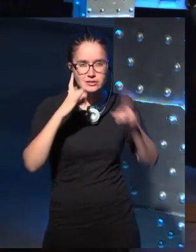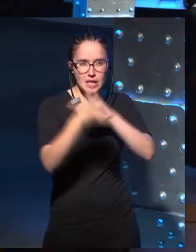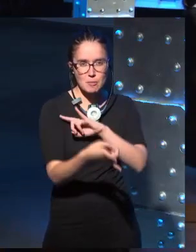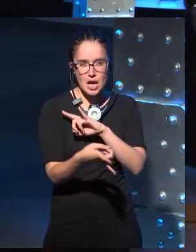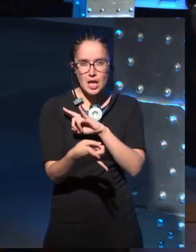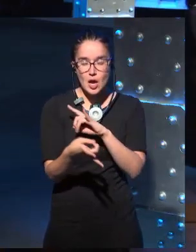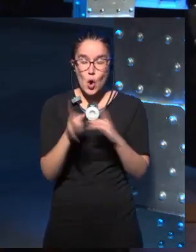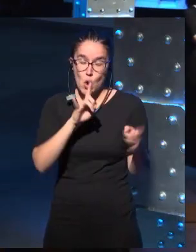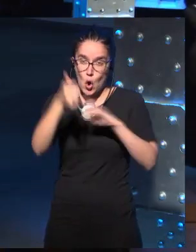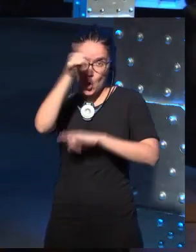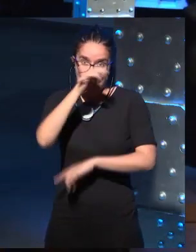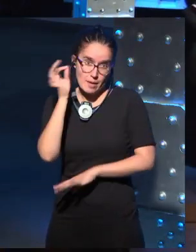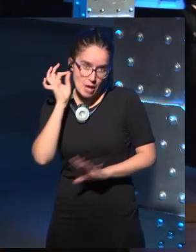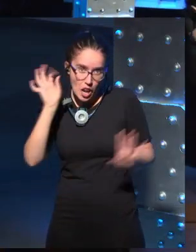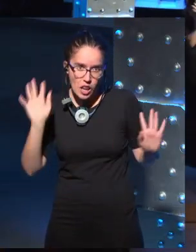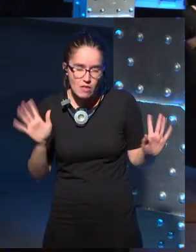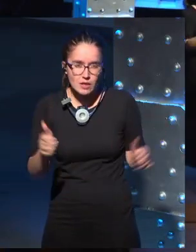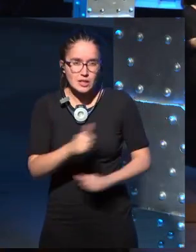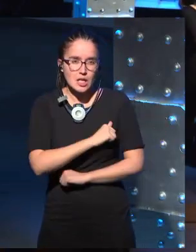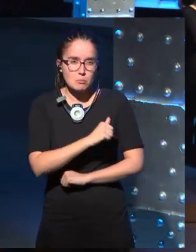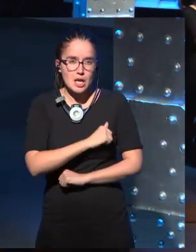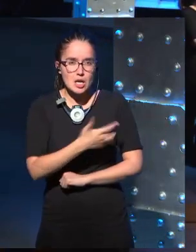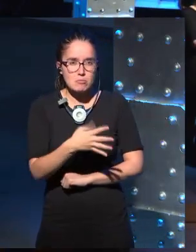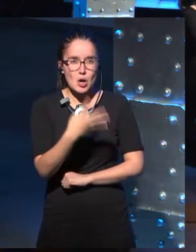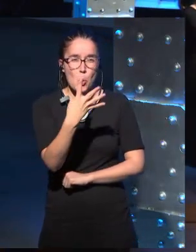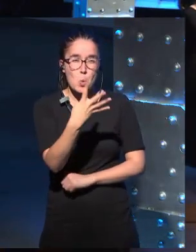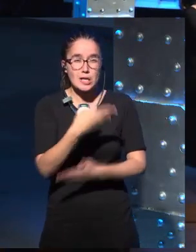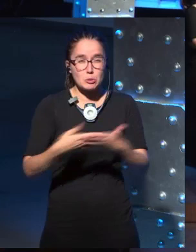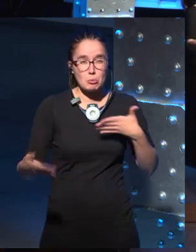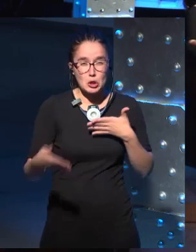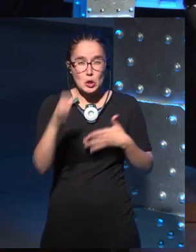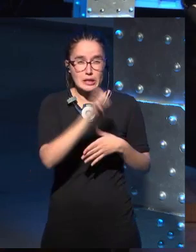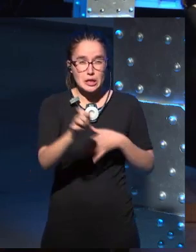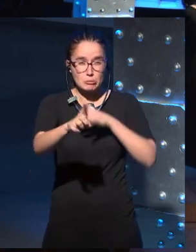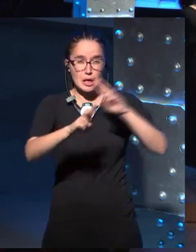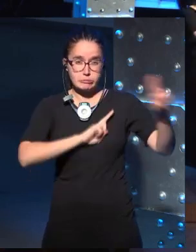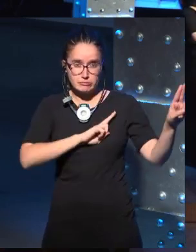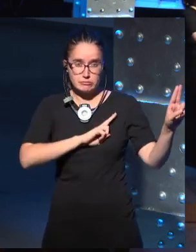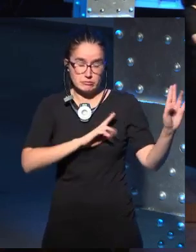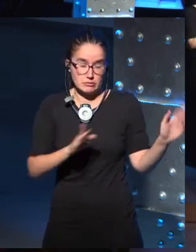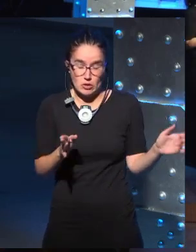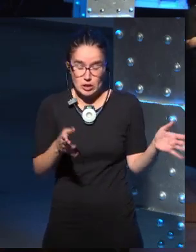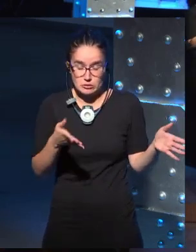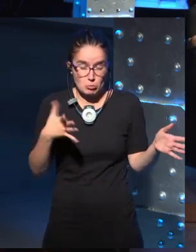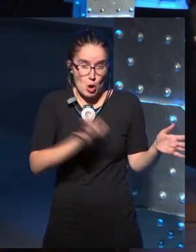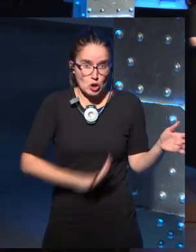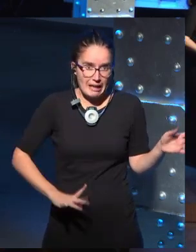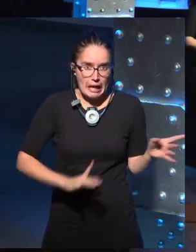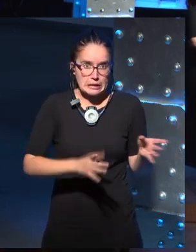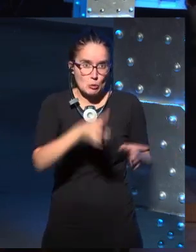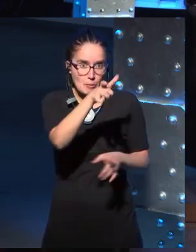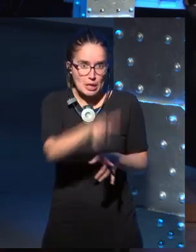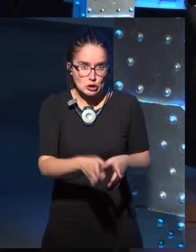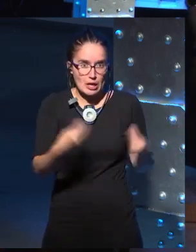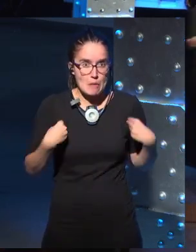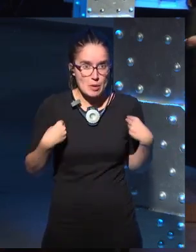you'd have to wait for about 4 million years for the answer to come back. So don't fall in love with someone on Andromeda. That's really